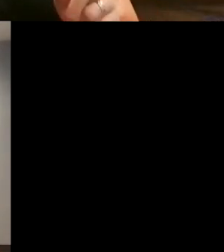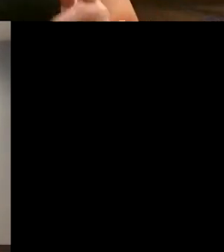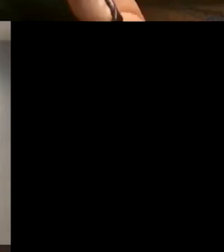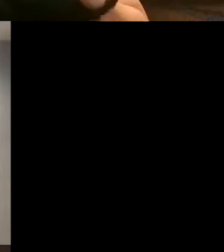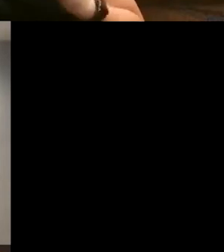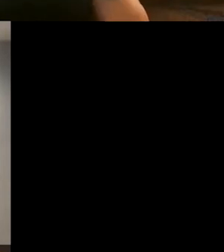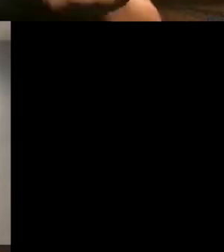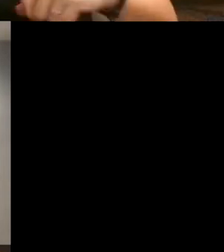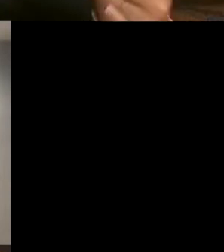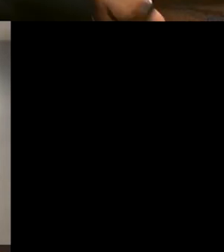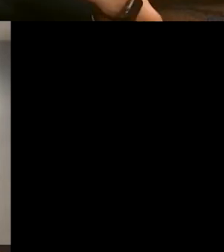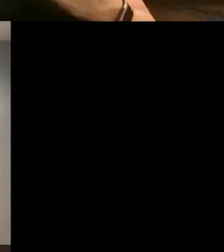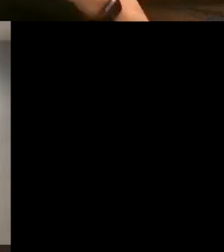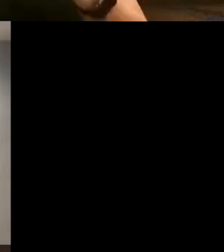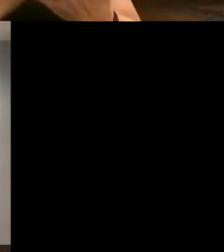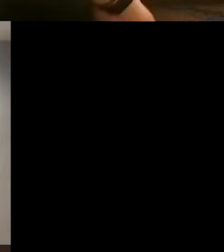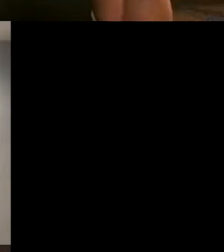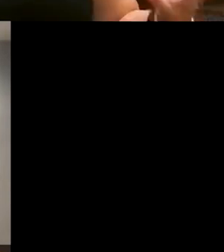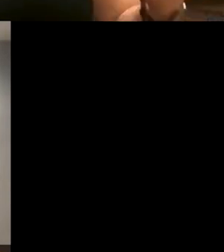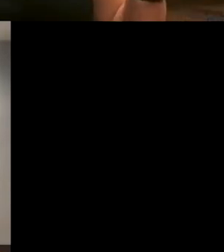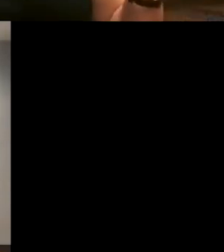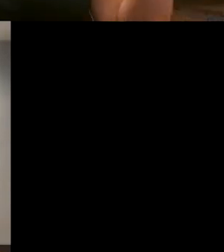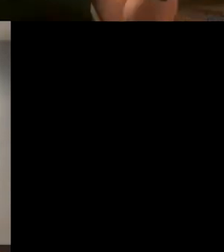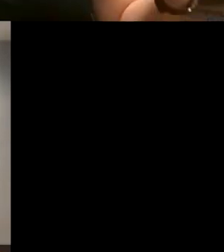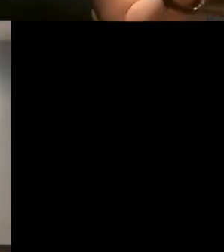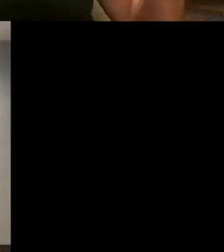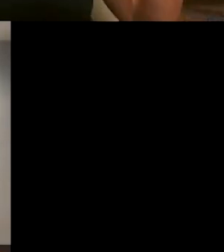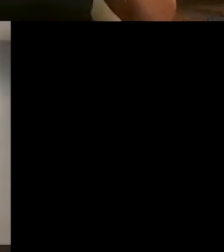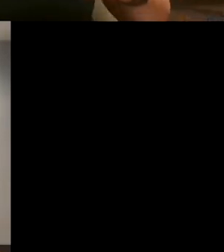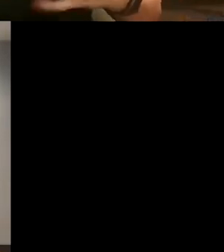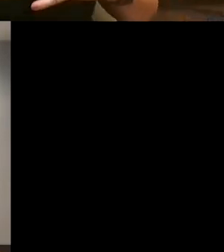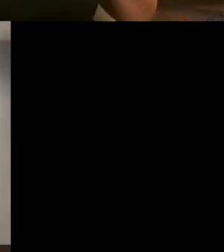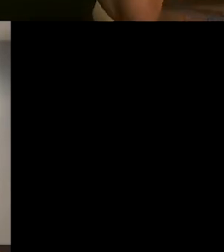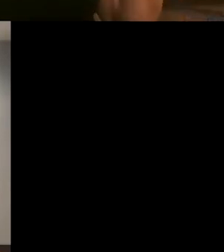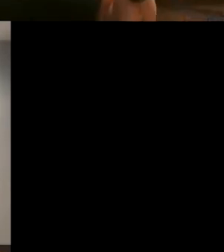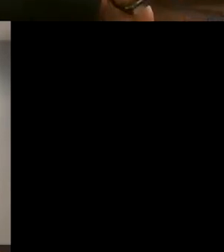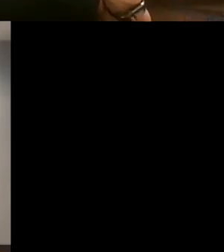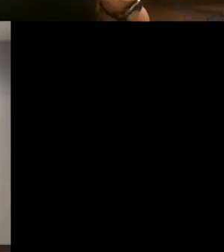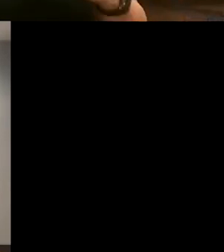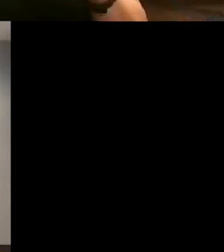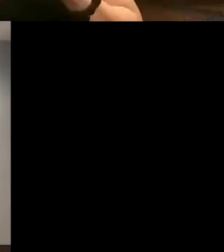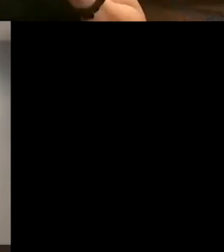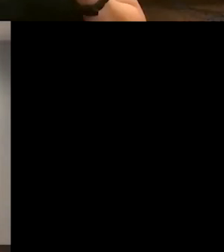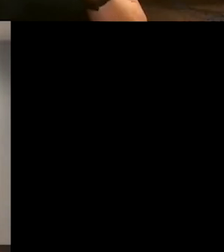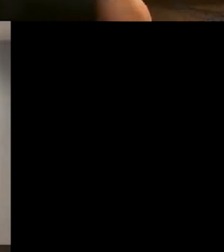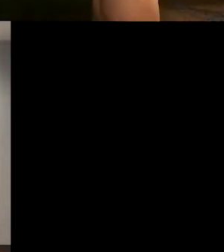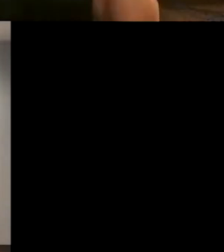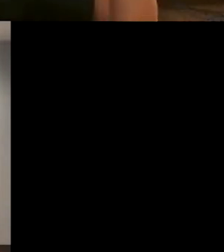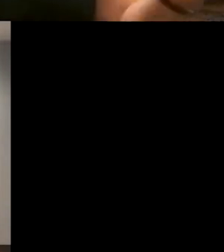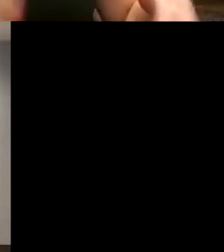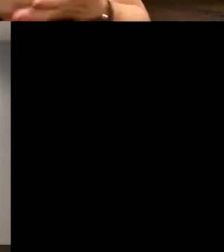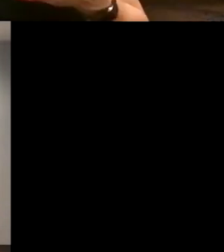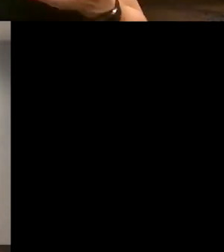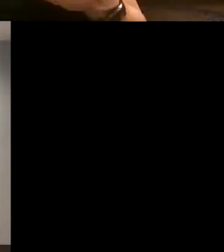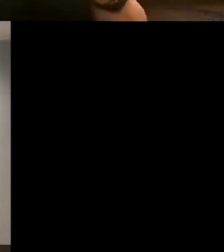have some time to answer. But thank you so much for such a stimulating and affirming session on so much. We actually have quite a bit to think about